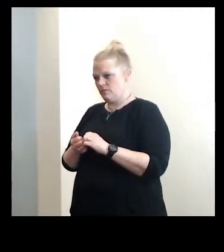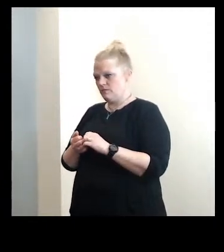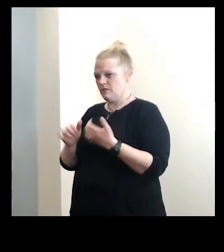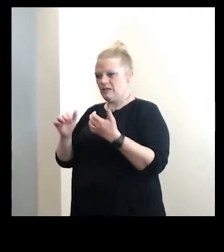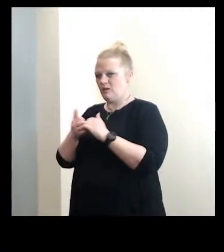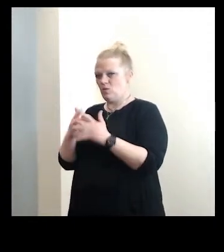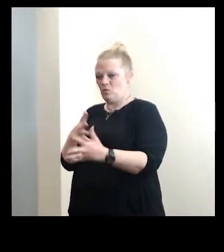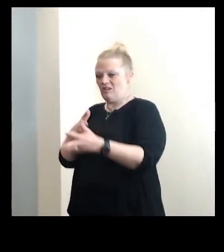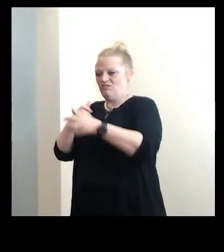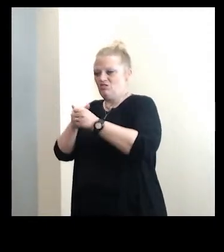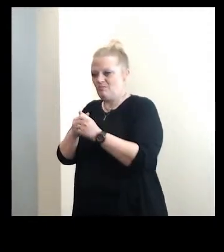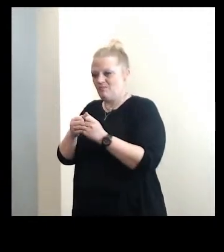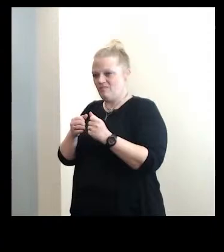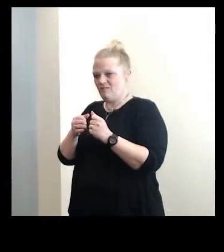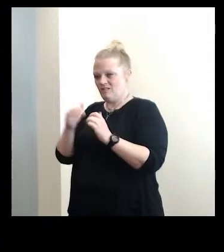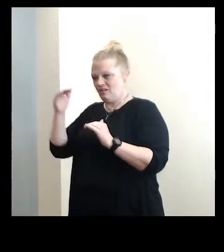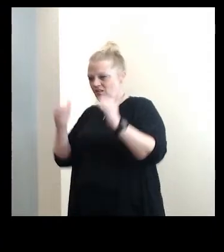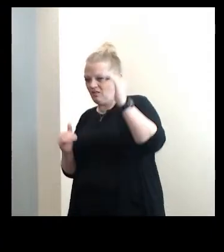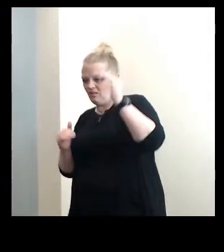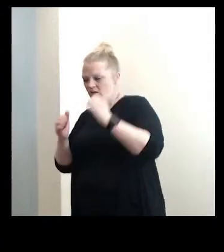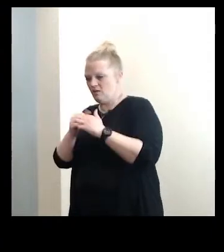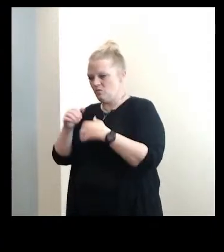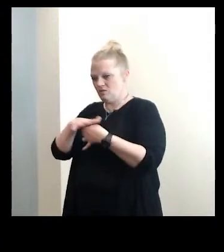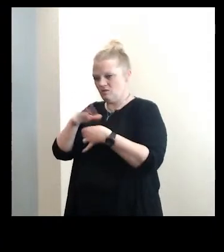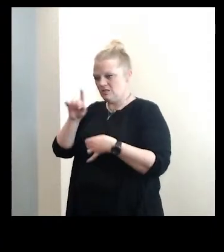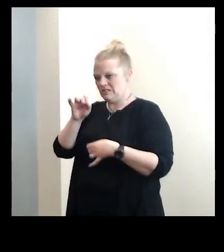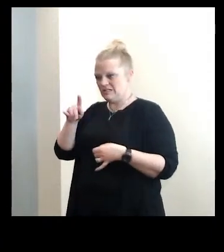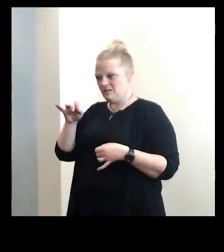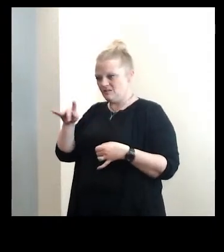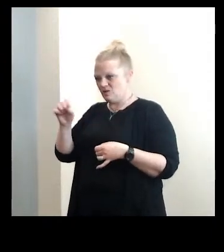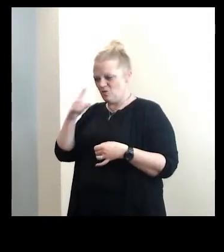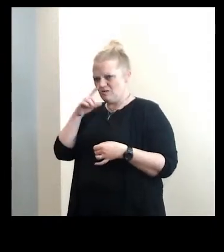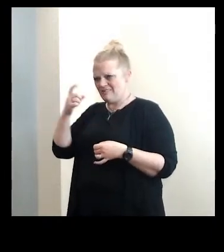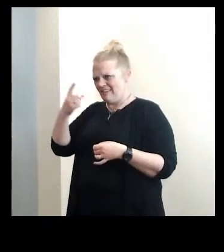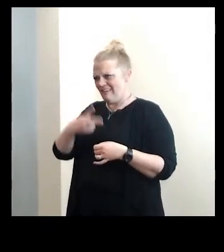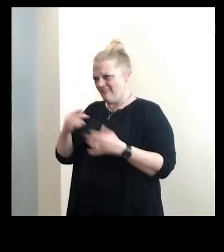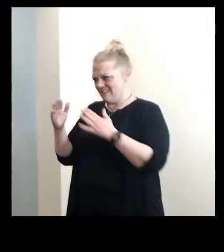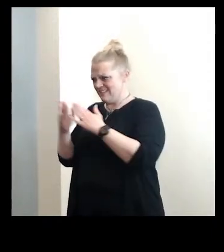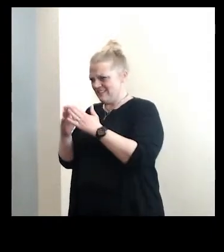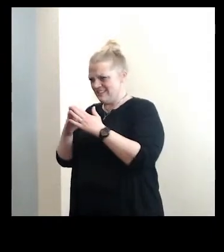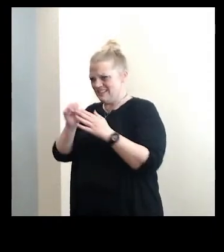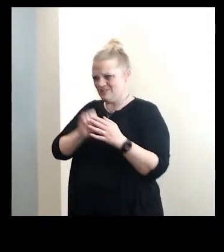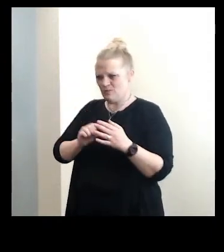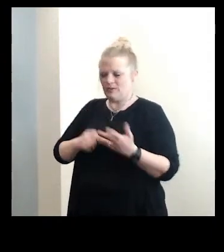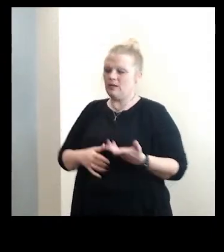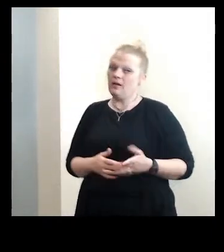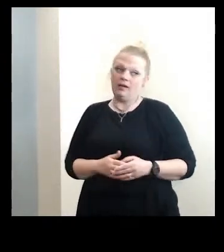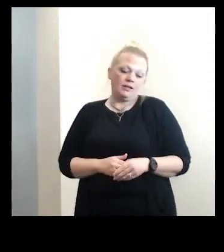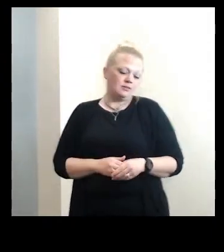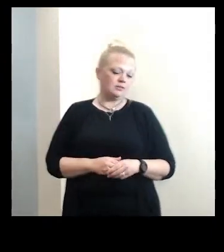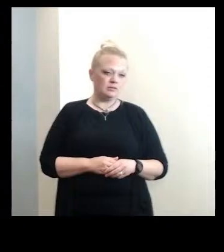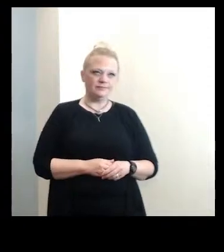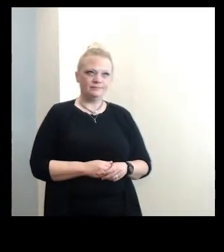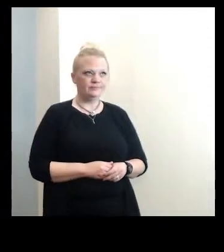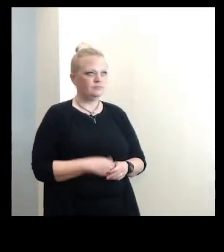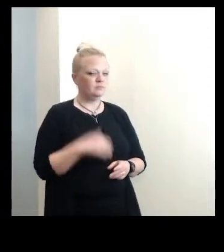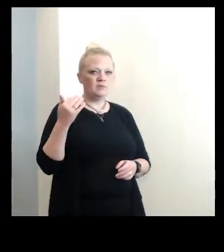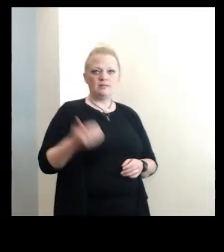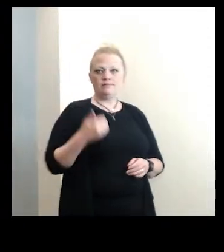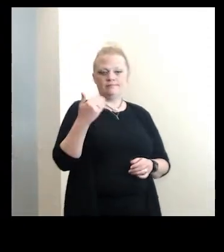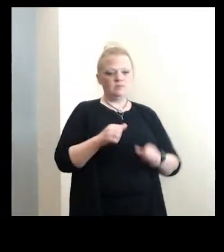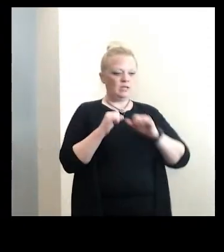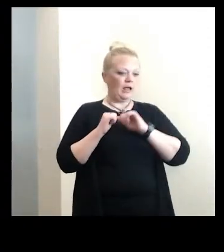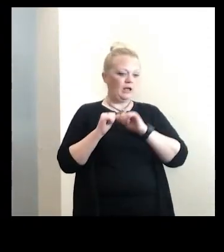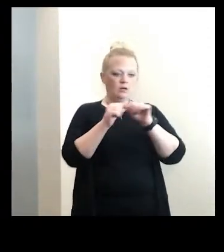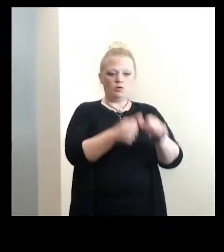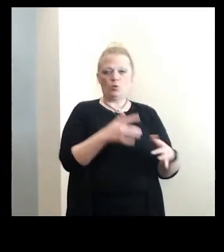have the high rates of vaccination yet? Because some of them are half of what some of the suburban zip codes are. Yeah, it's an ongoing concern and